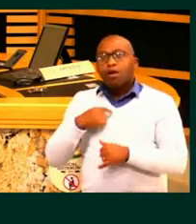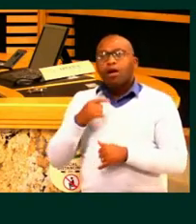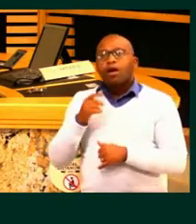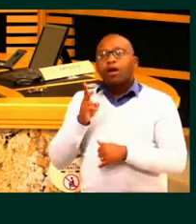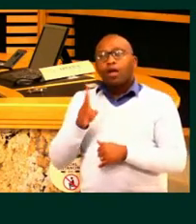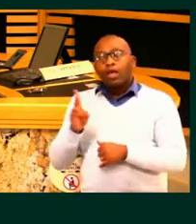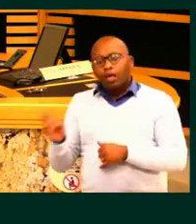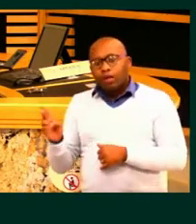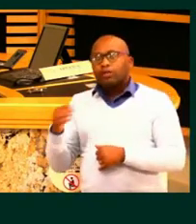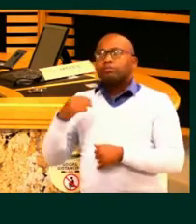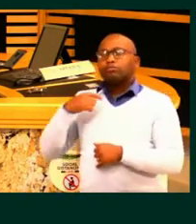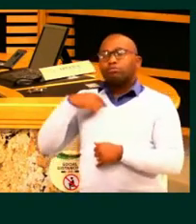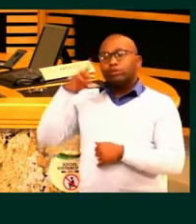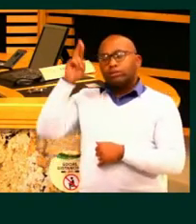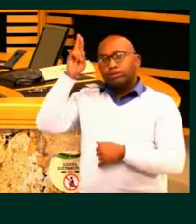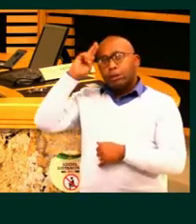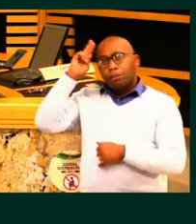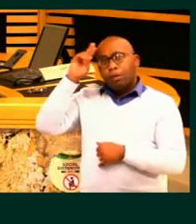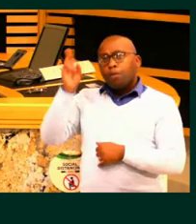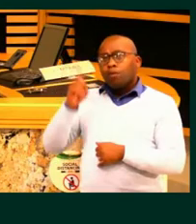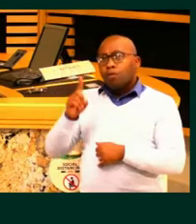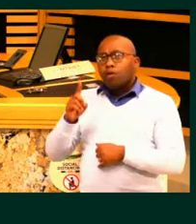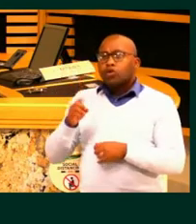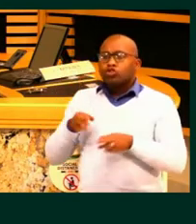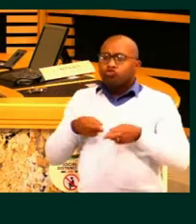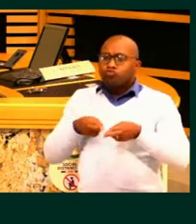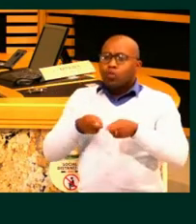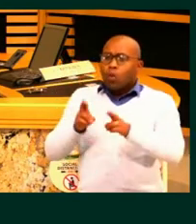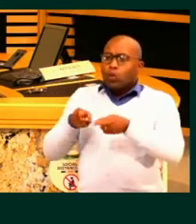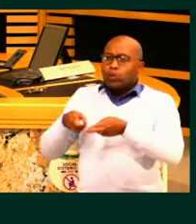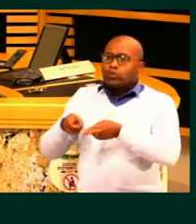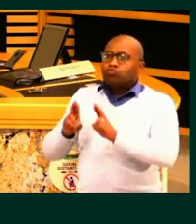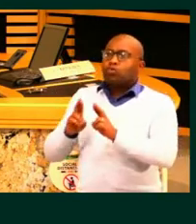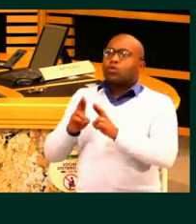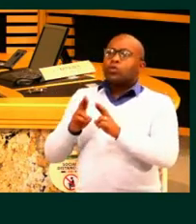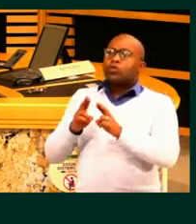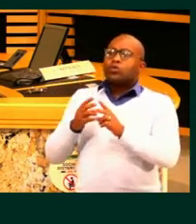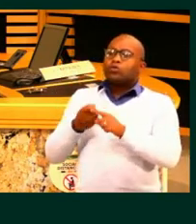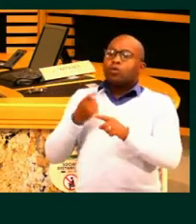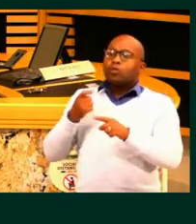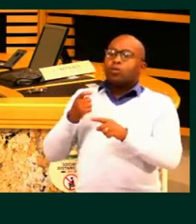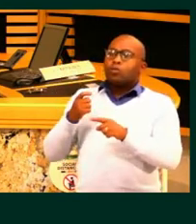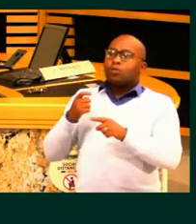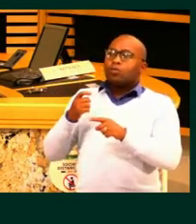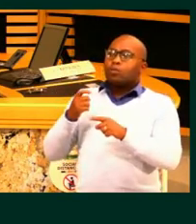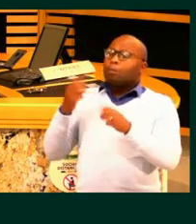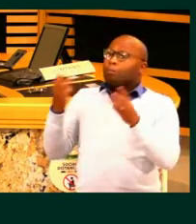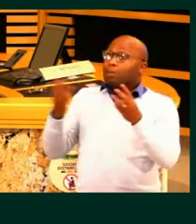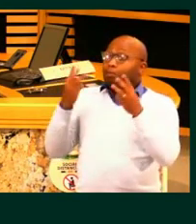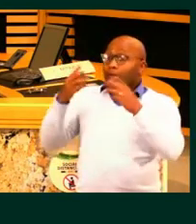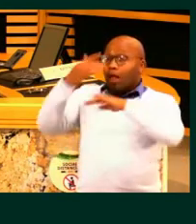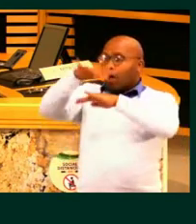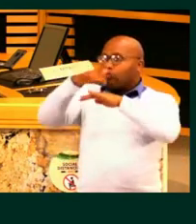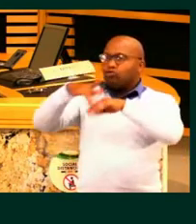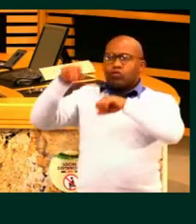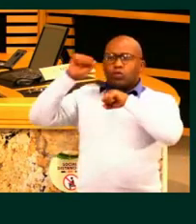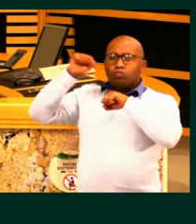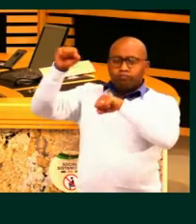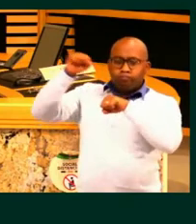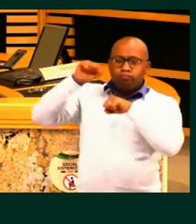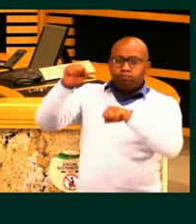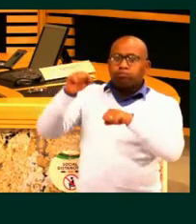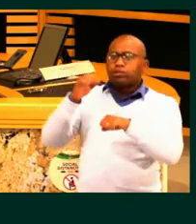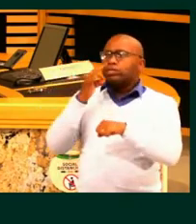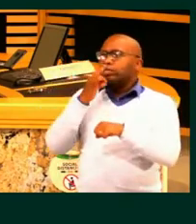raised in this house that the road will burn people will toy toy how will we